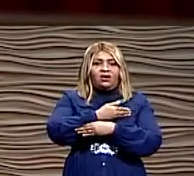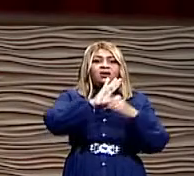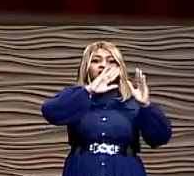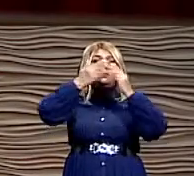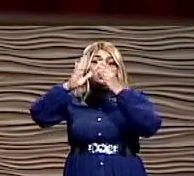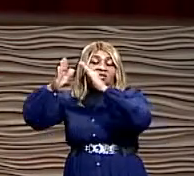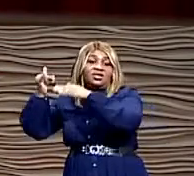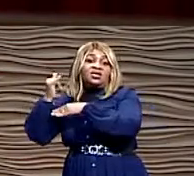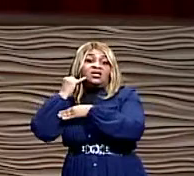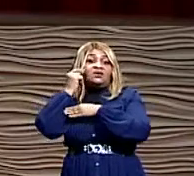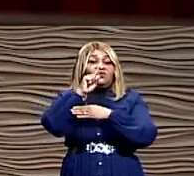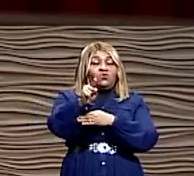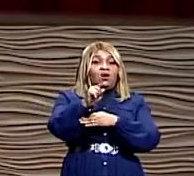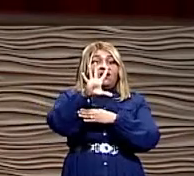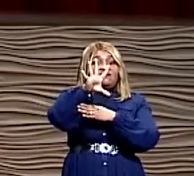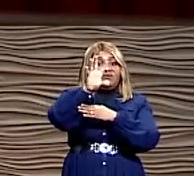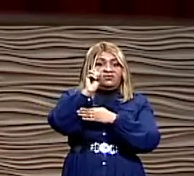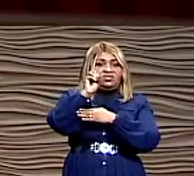If you are